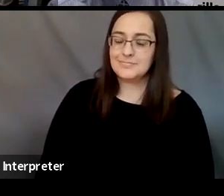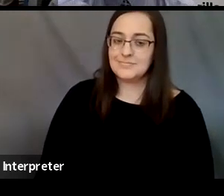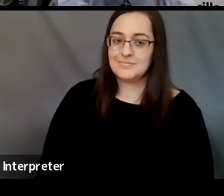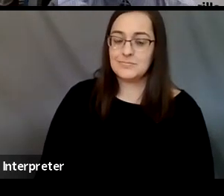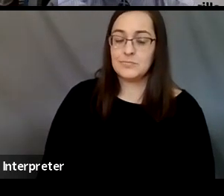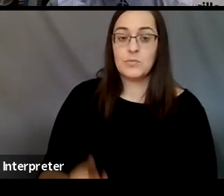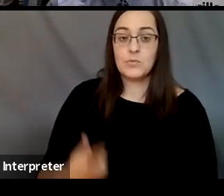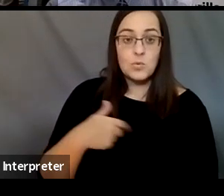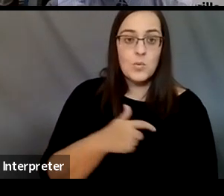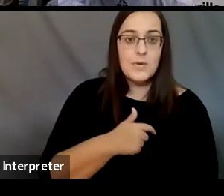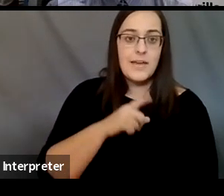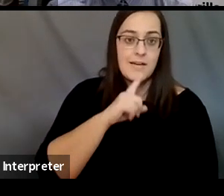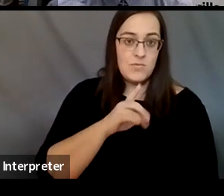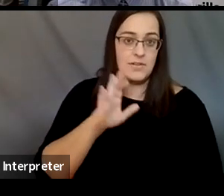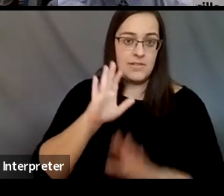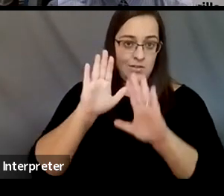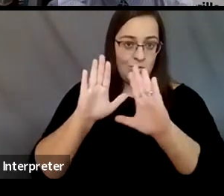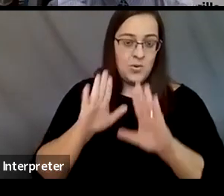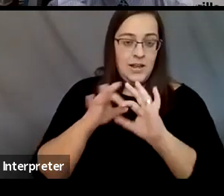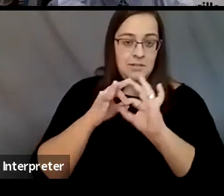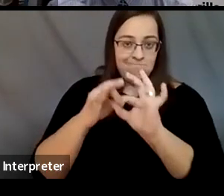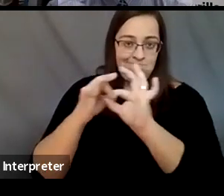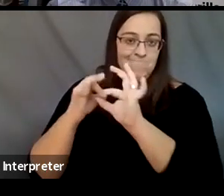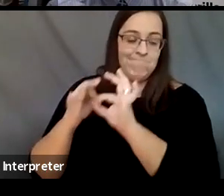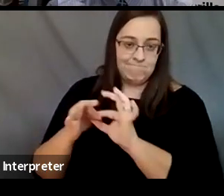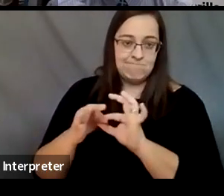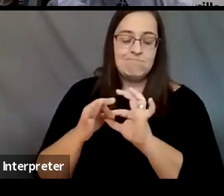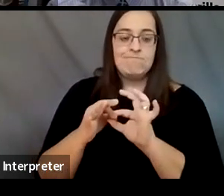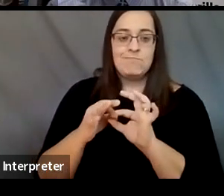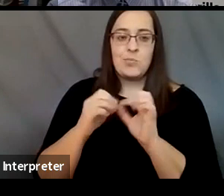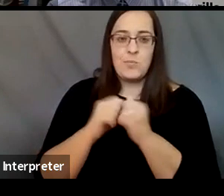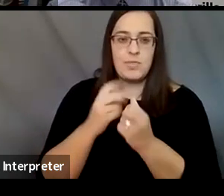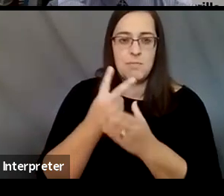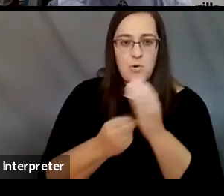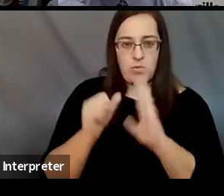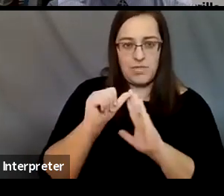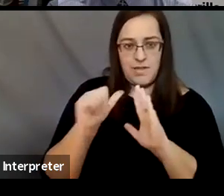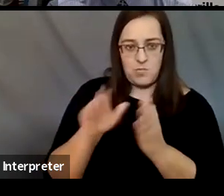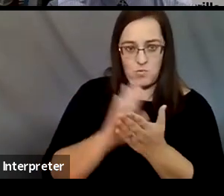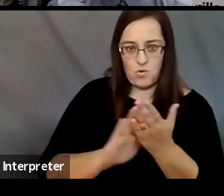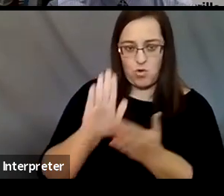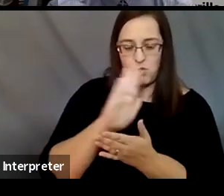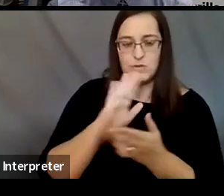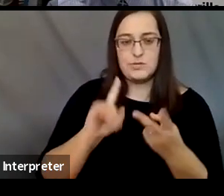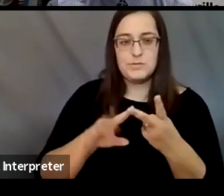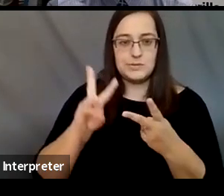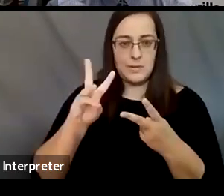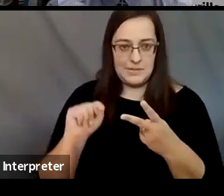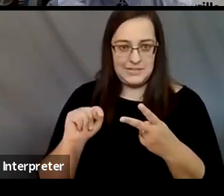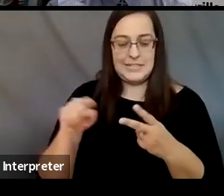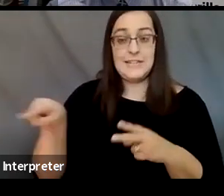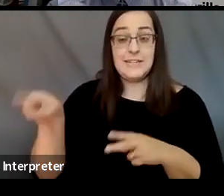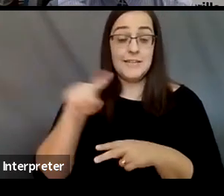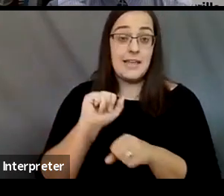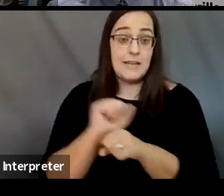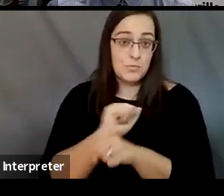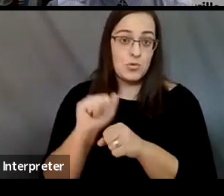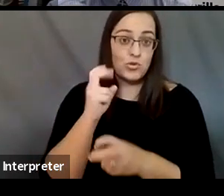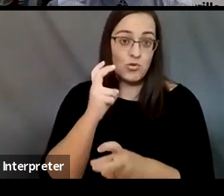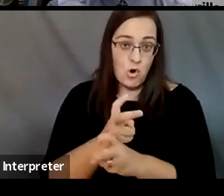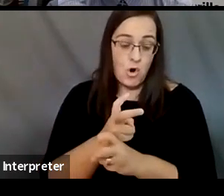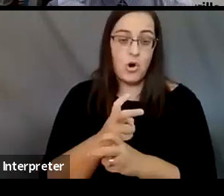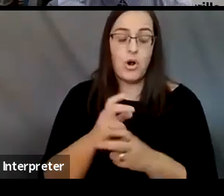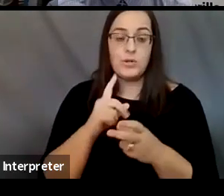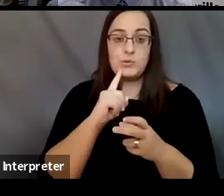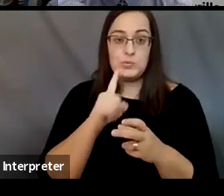You know, we have really great relationships with both Amarillo College and WT, and they've worked very hard to implement